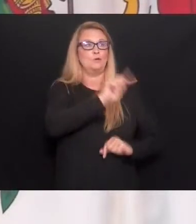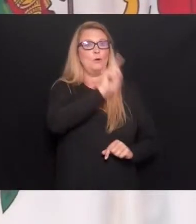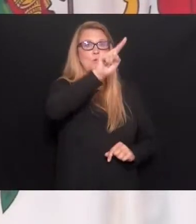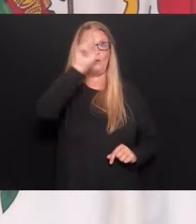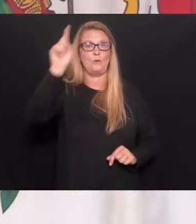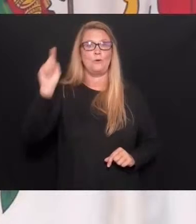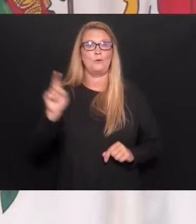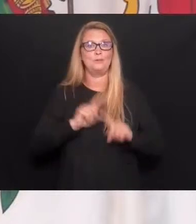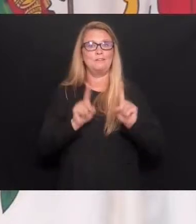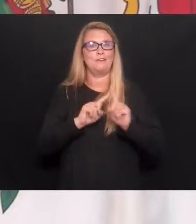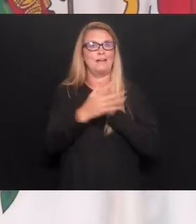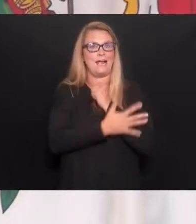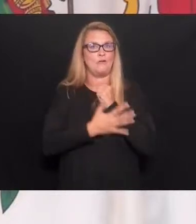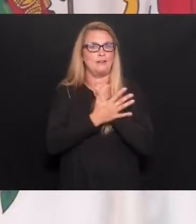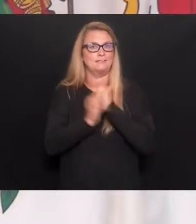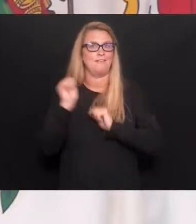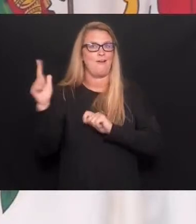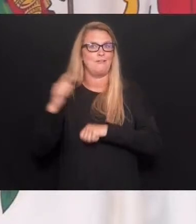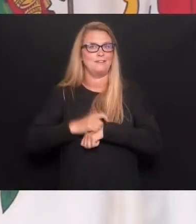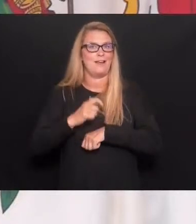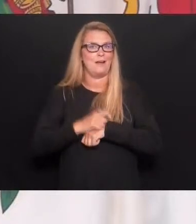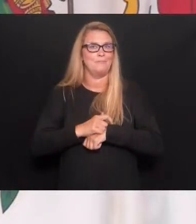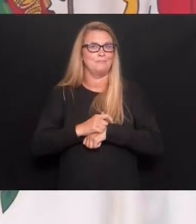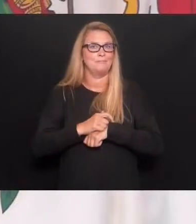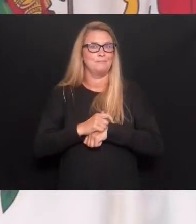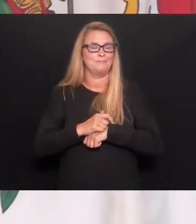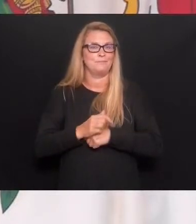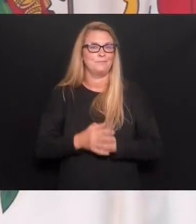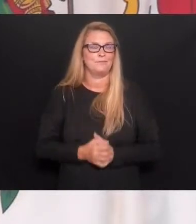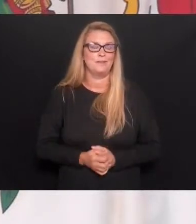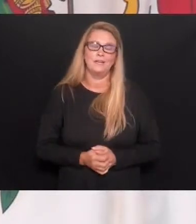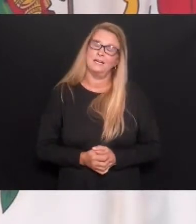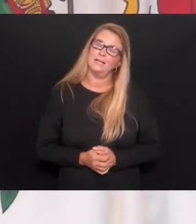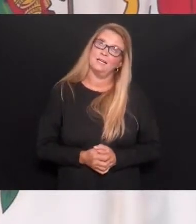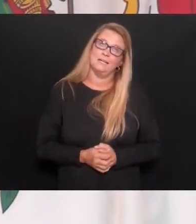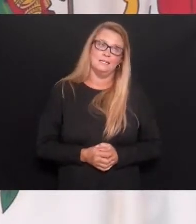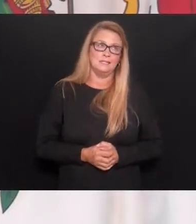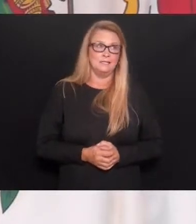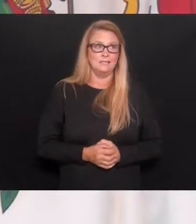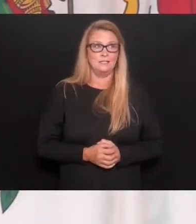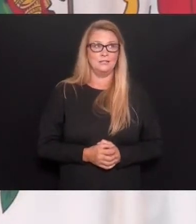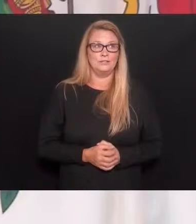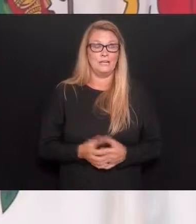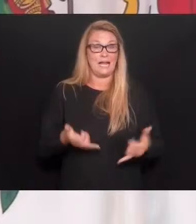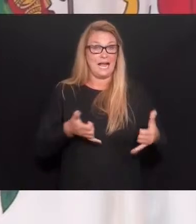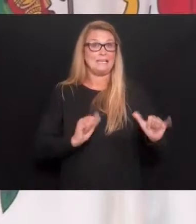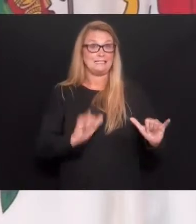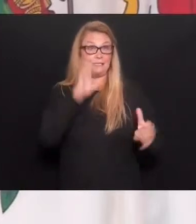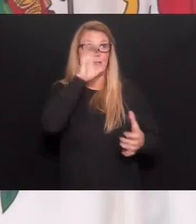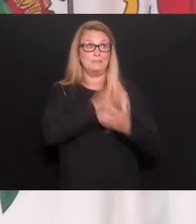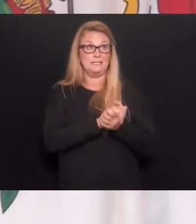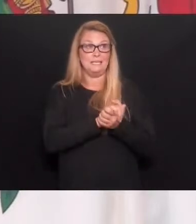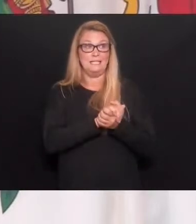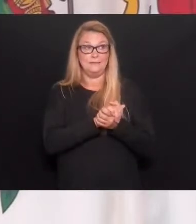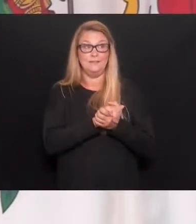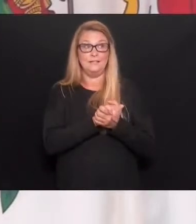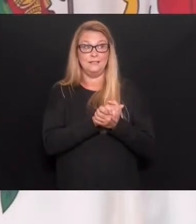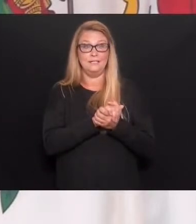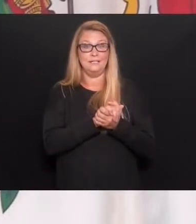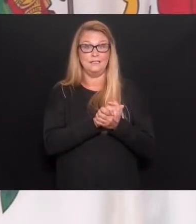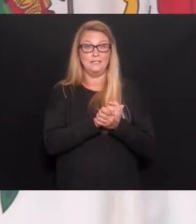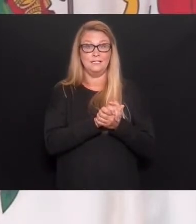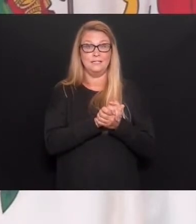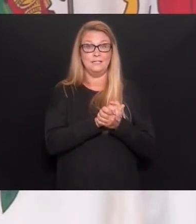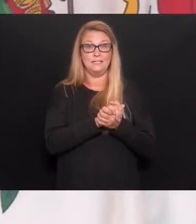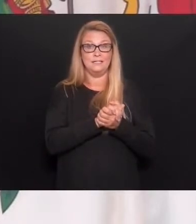time and all across the state. And so I still do believe, though, that